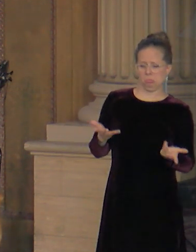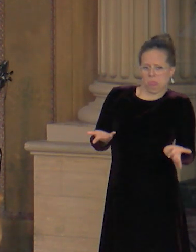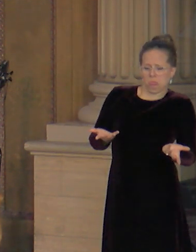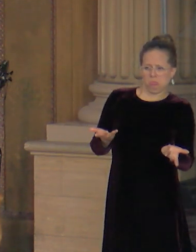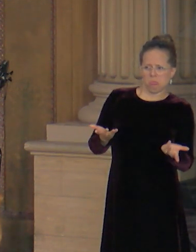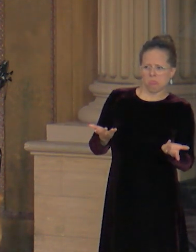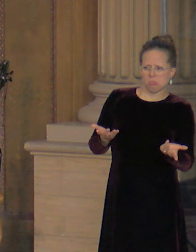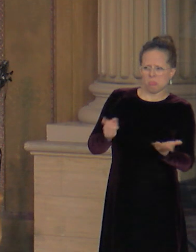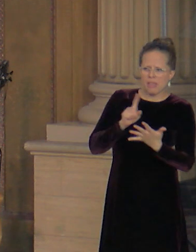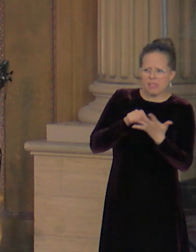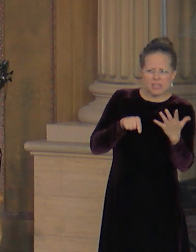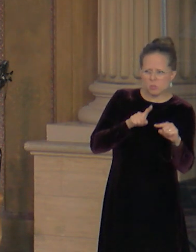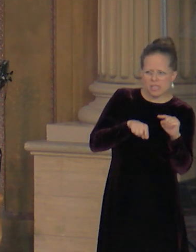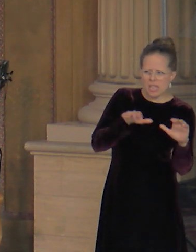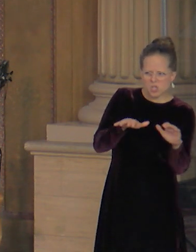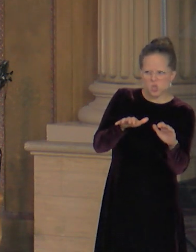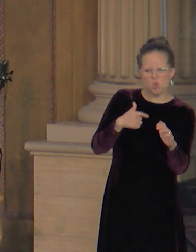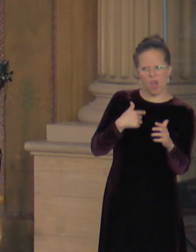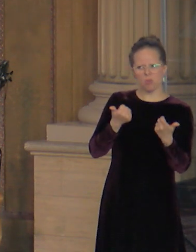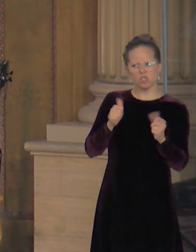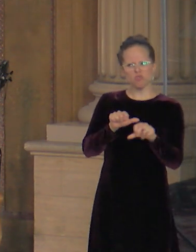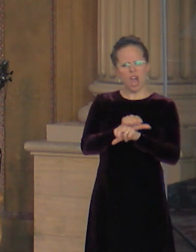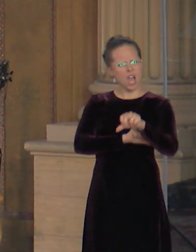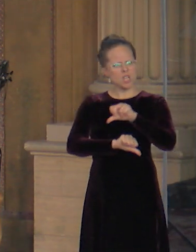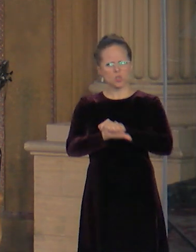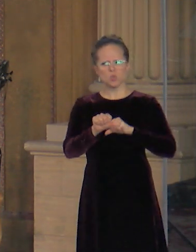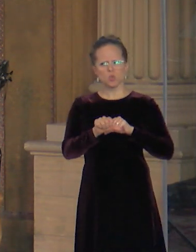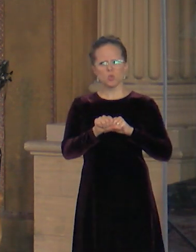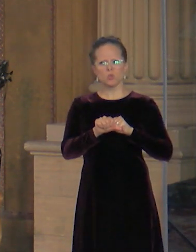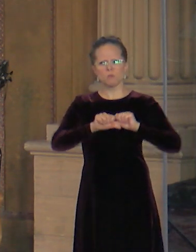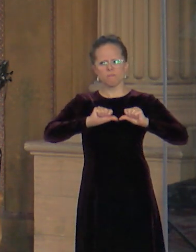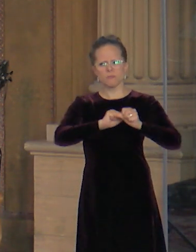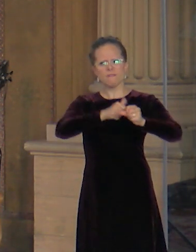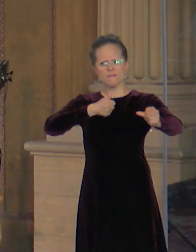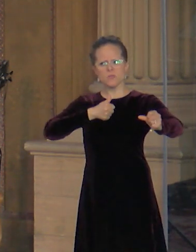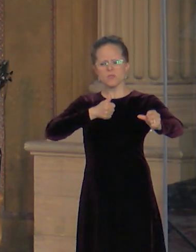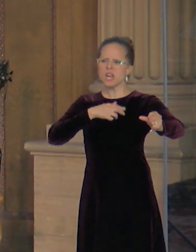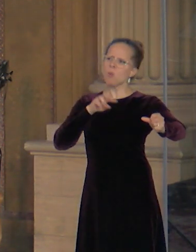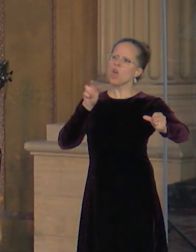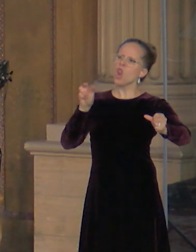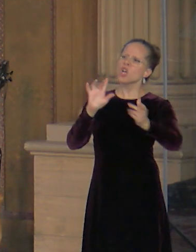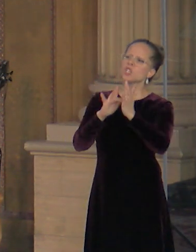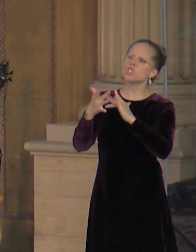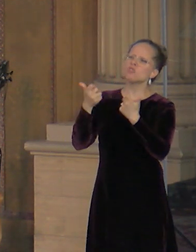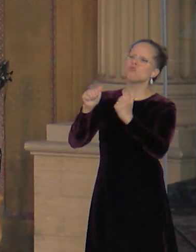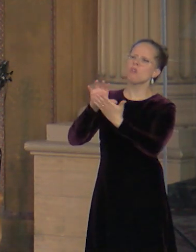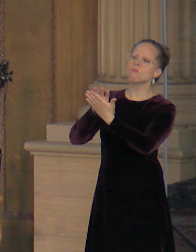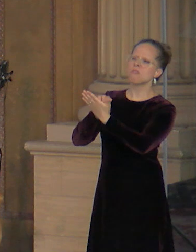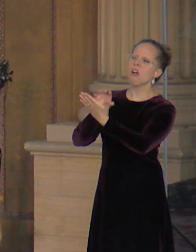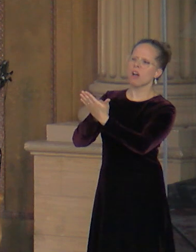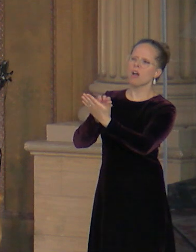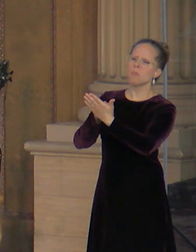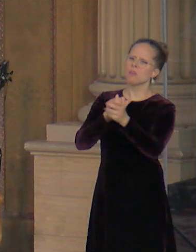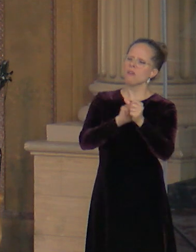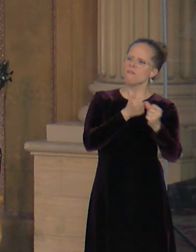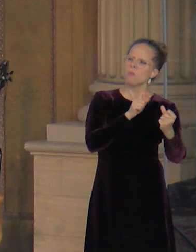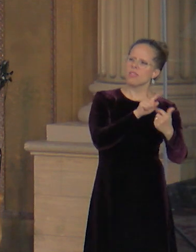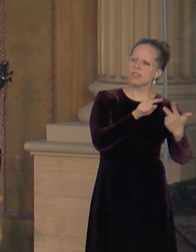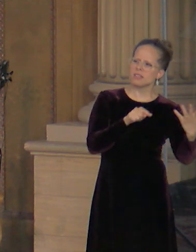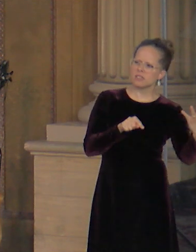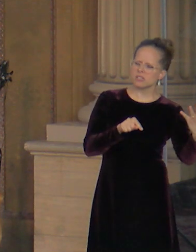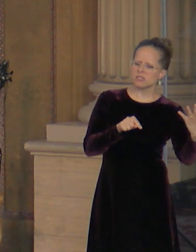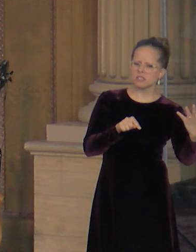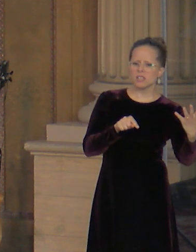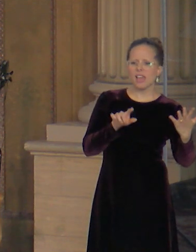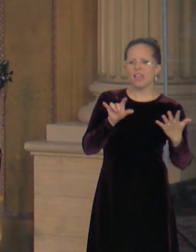we're not supposed to do so I'm going to try real hard not to do those and I can look at Jesus and see the example of how to try real hard not to do those and that's